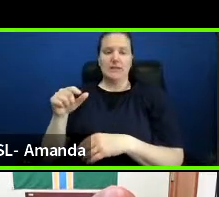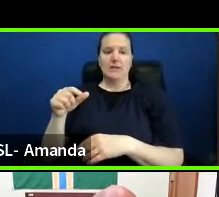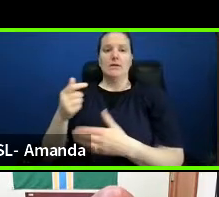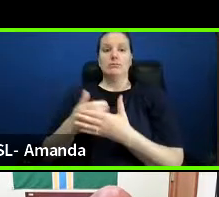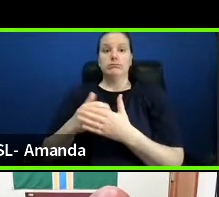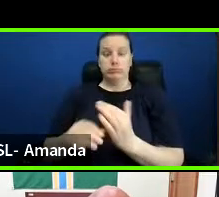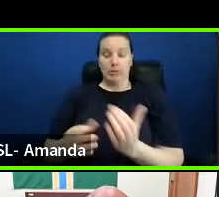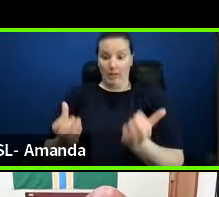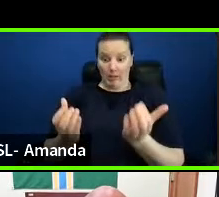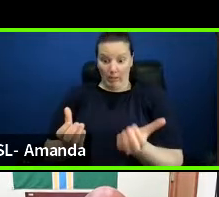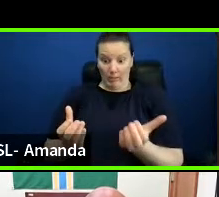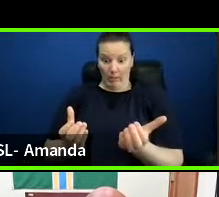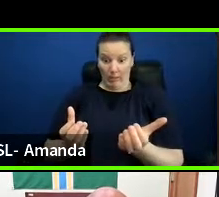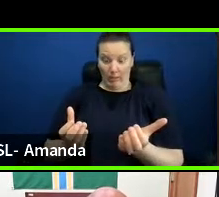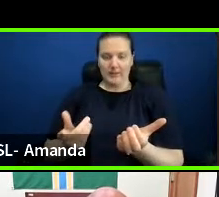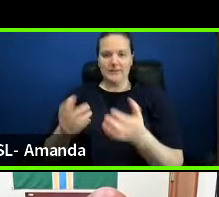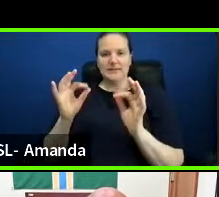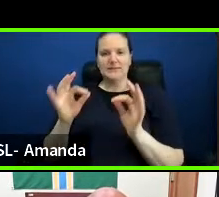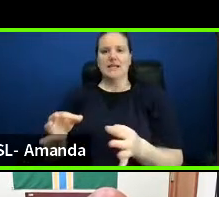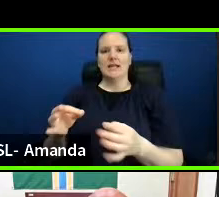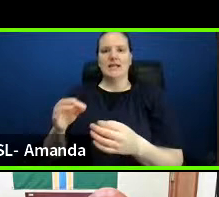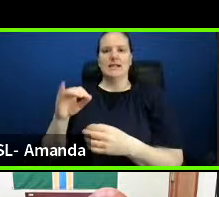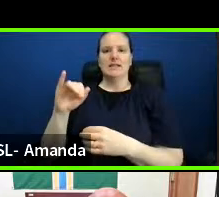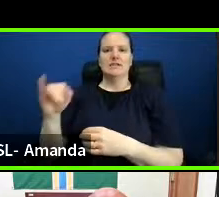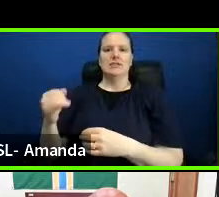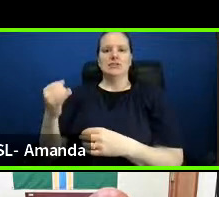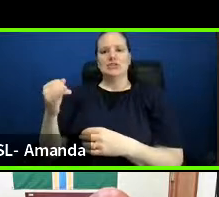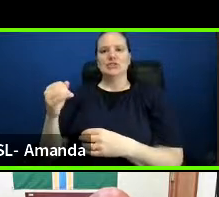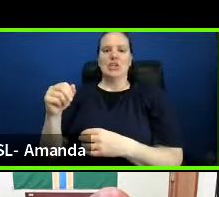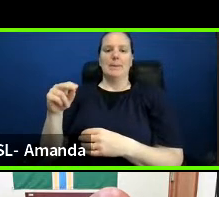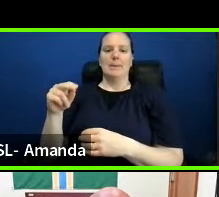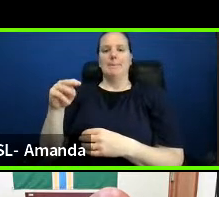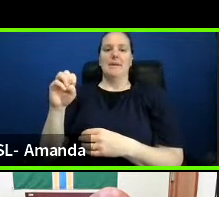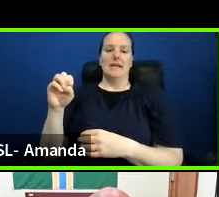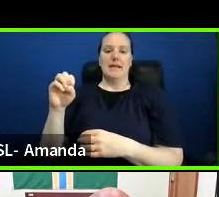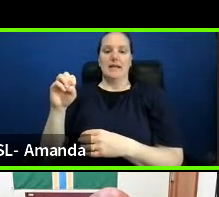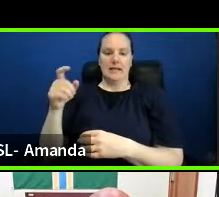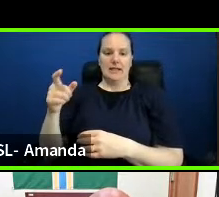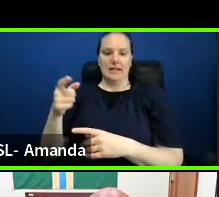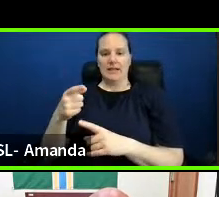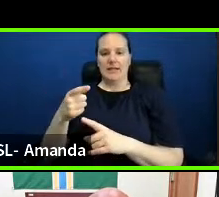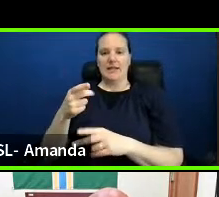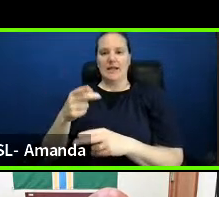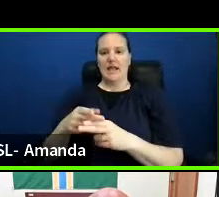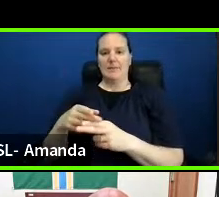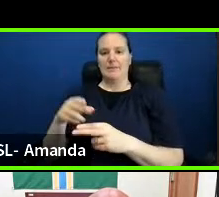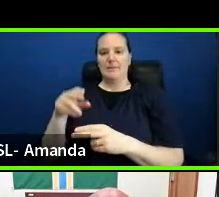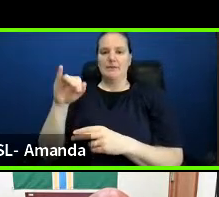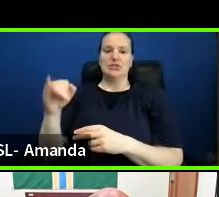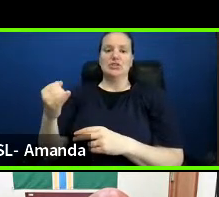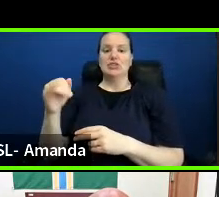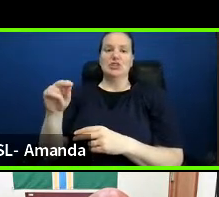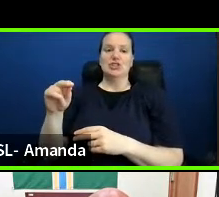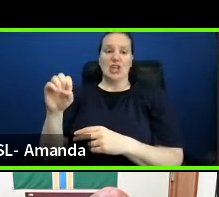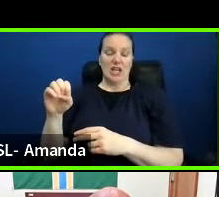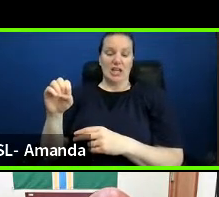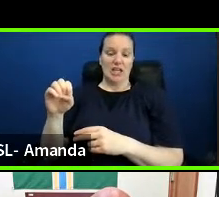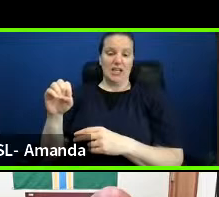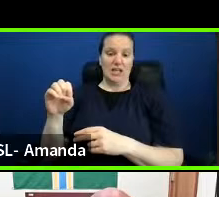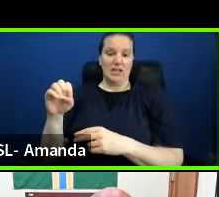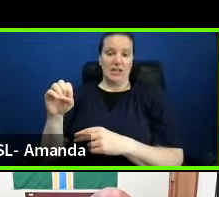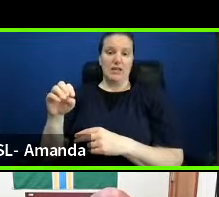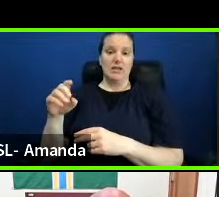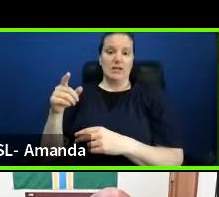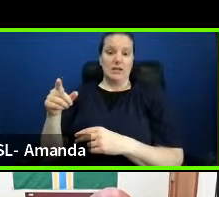out and I was a girl, they decided on Janie, named after, I guess there was an actress, Jane Mansfield.